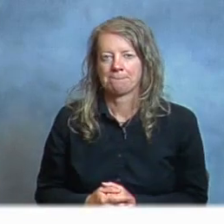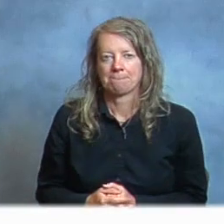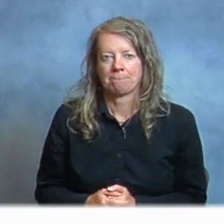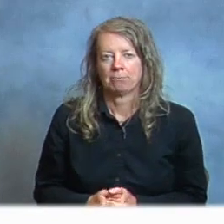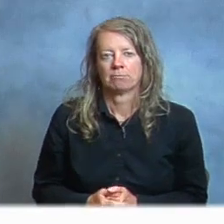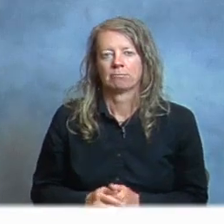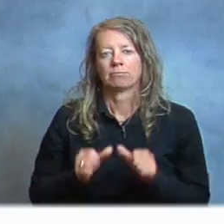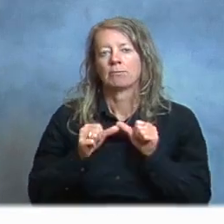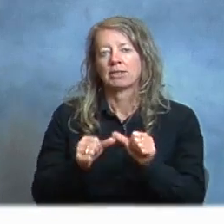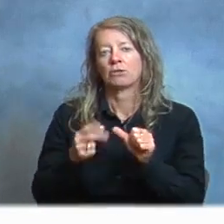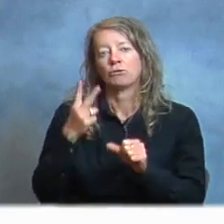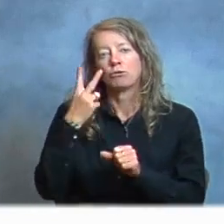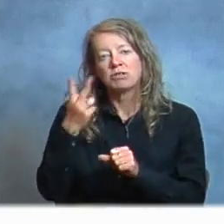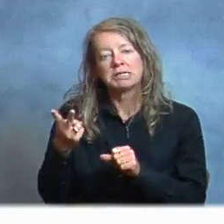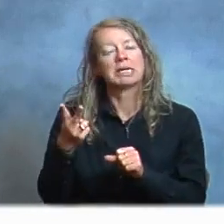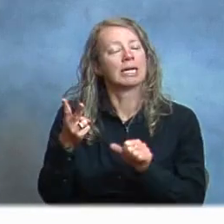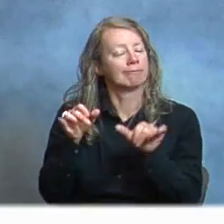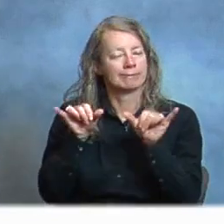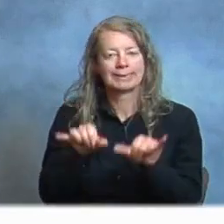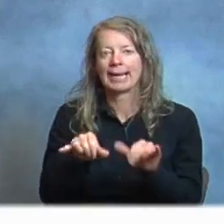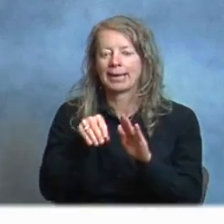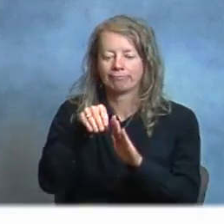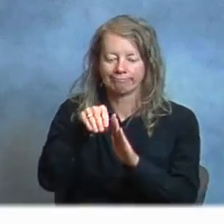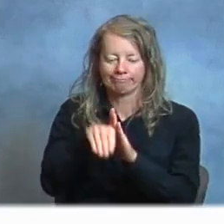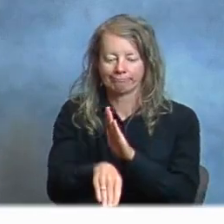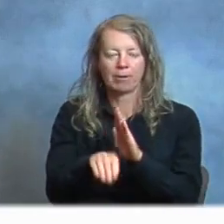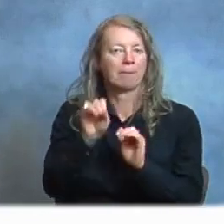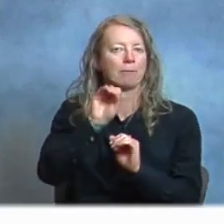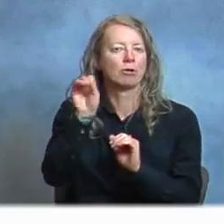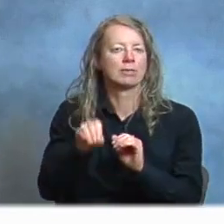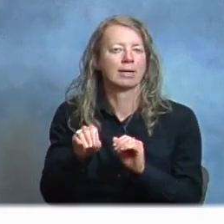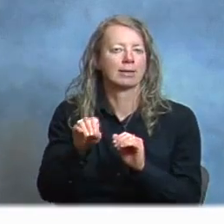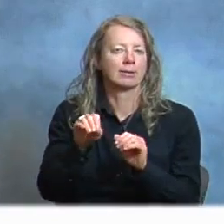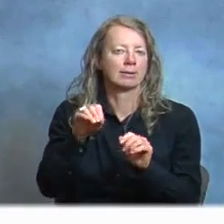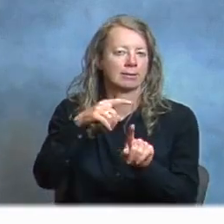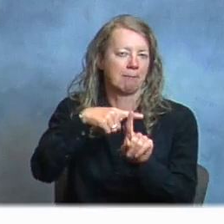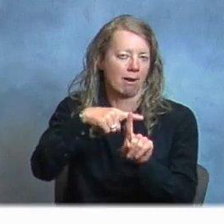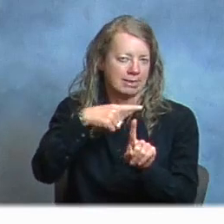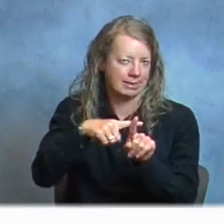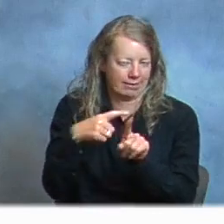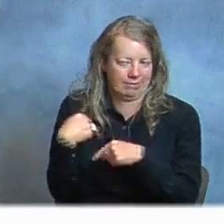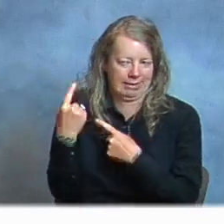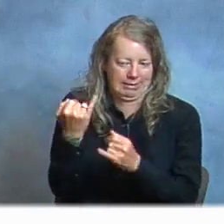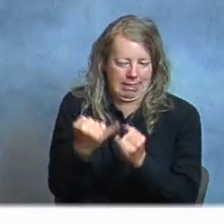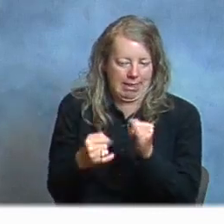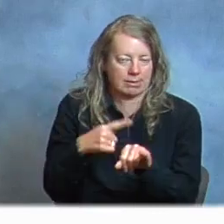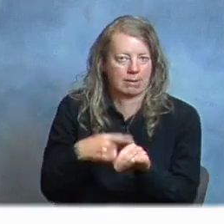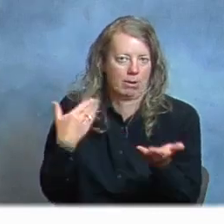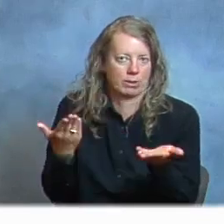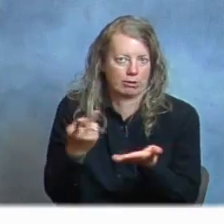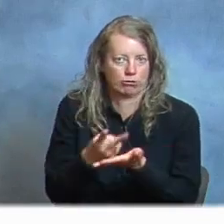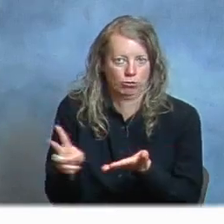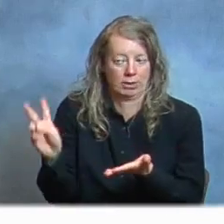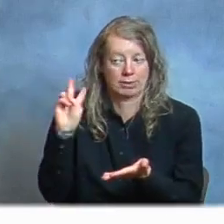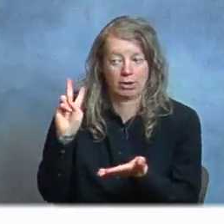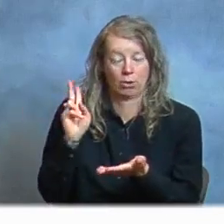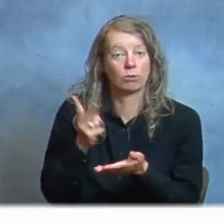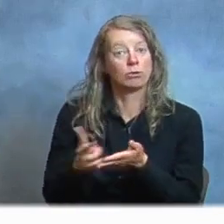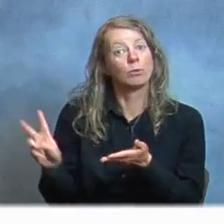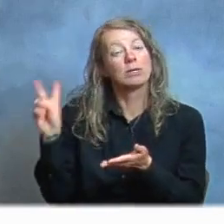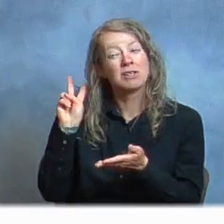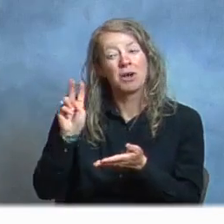We continue to see a steady decline in the percent positivity. Since my last visit, when the percent positivity was